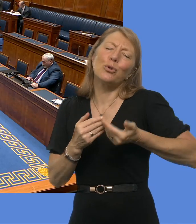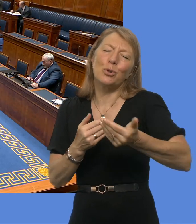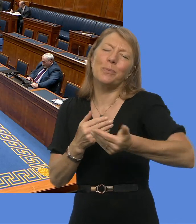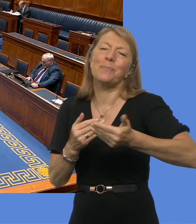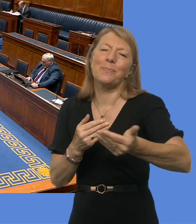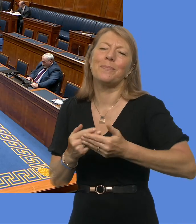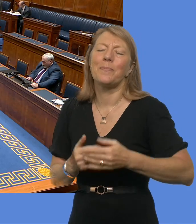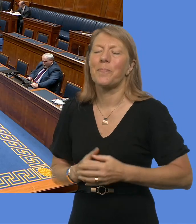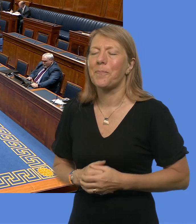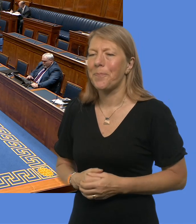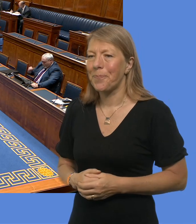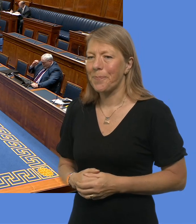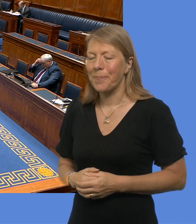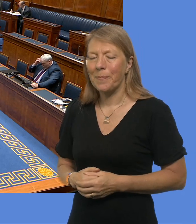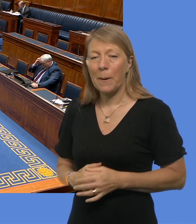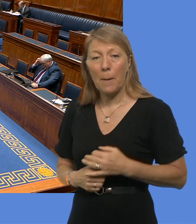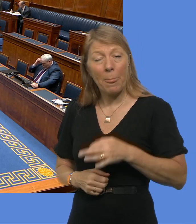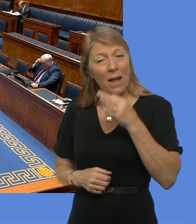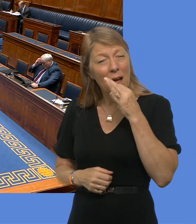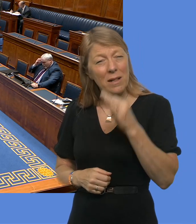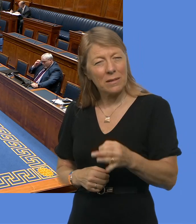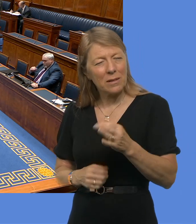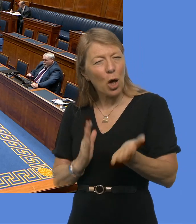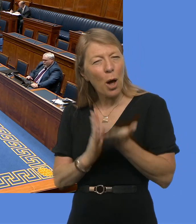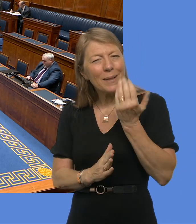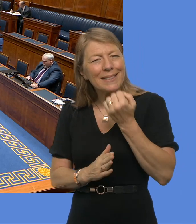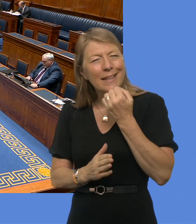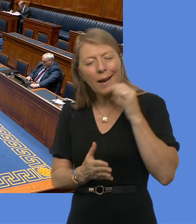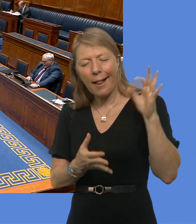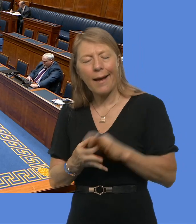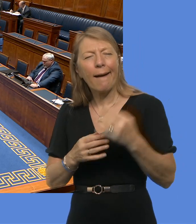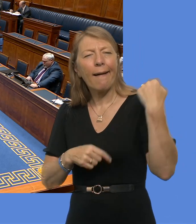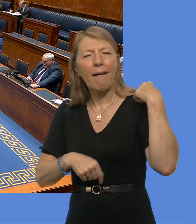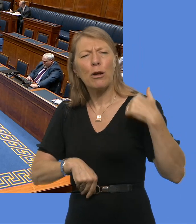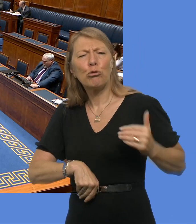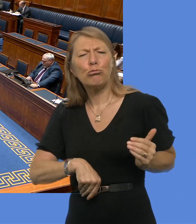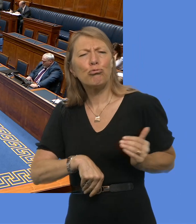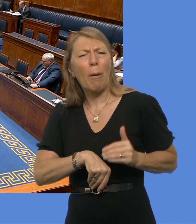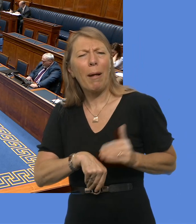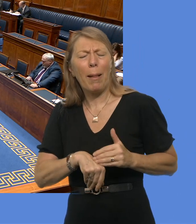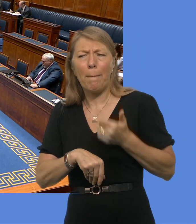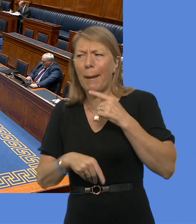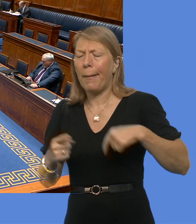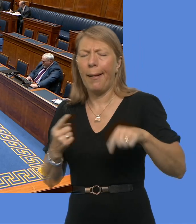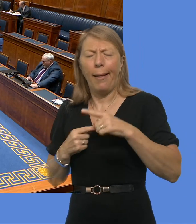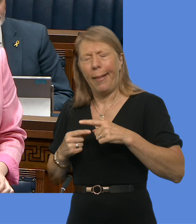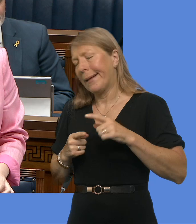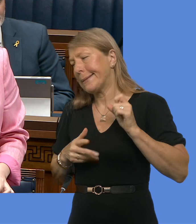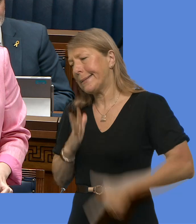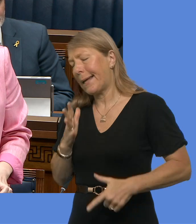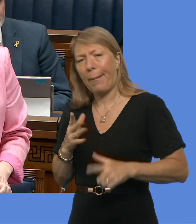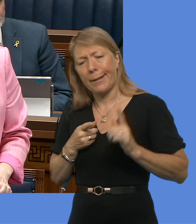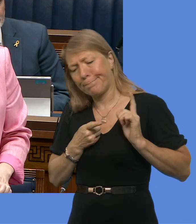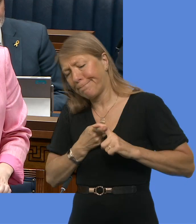Ask the Deputy First Minister for an update on the Troubles Permanent Disablement Payment Scheme, please. Minister. Member for his question. I'm pleased to say that